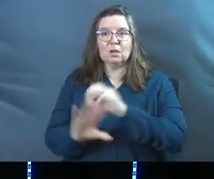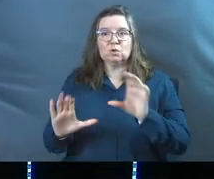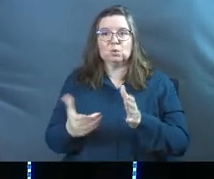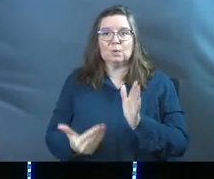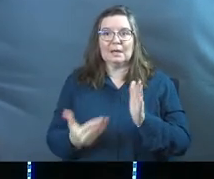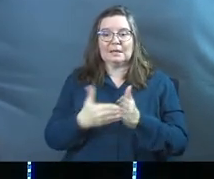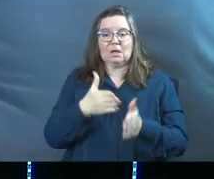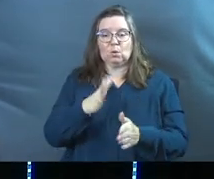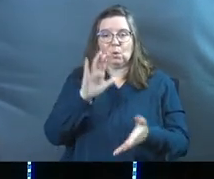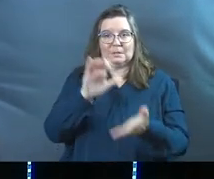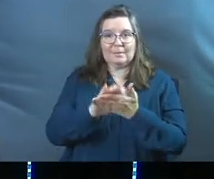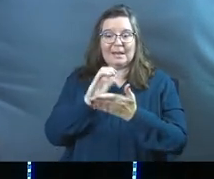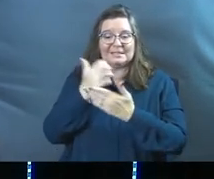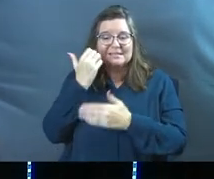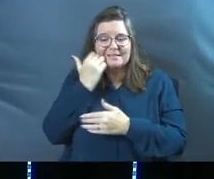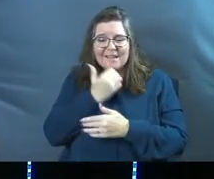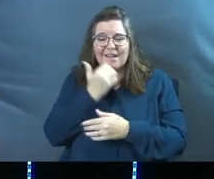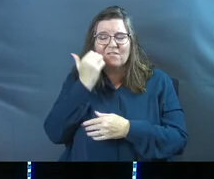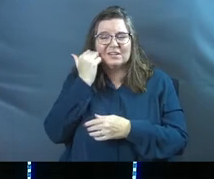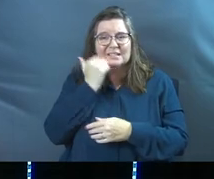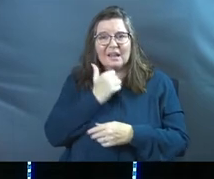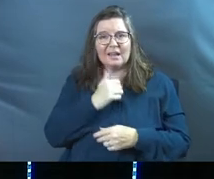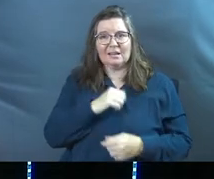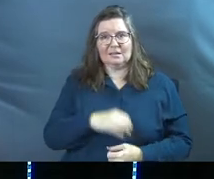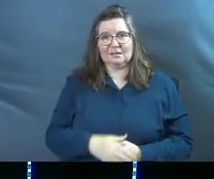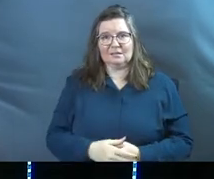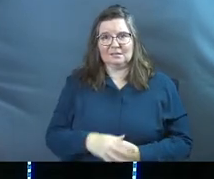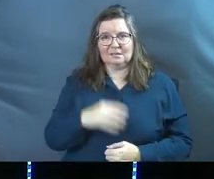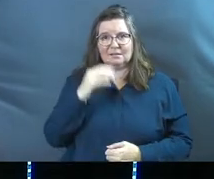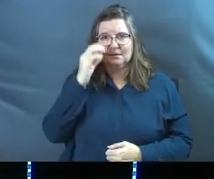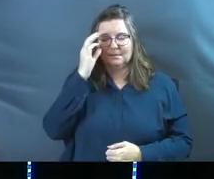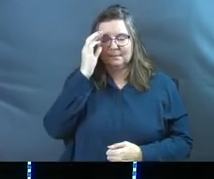do against your spouse every single day.